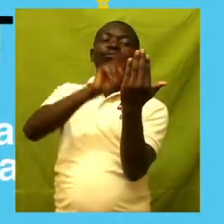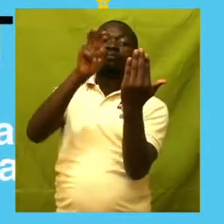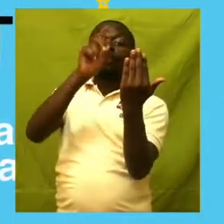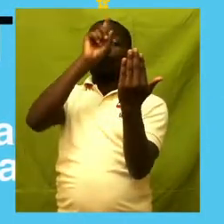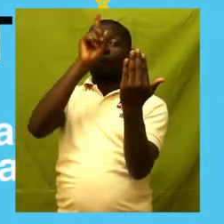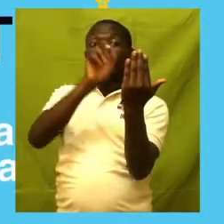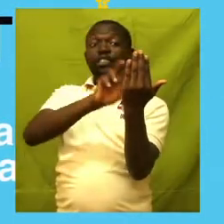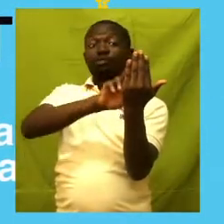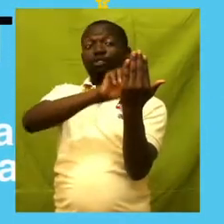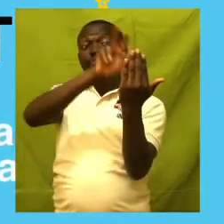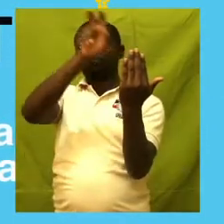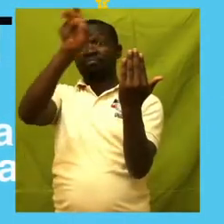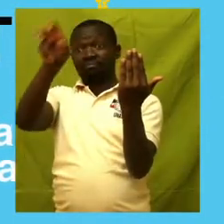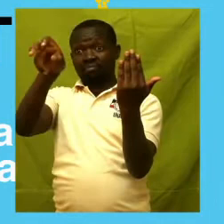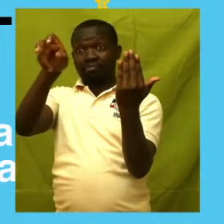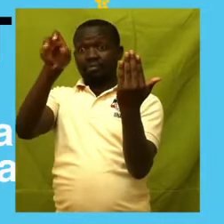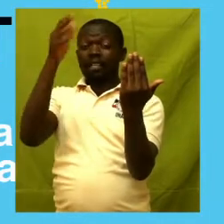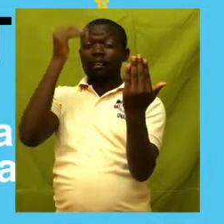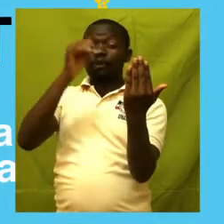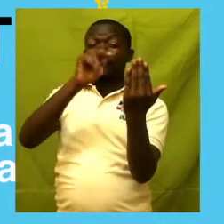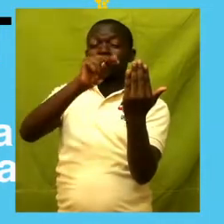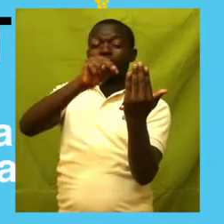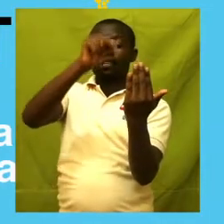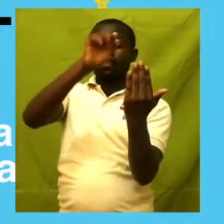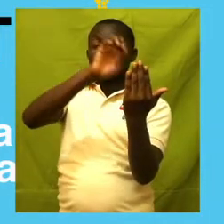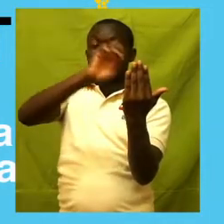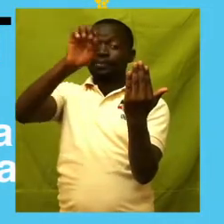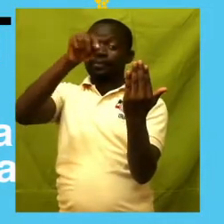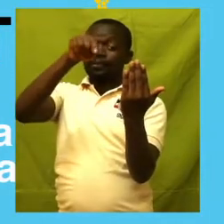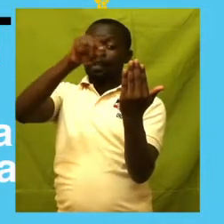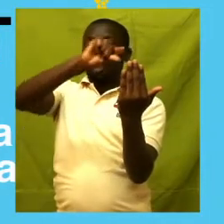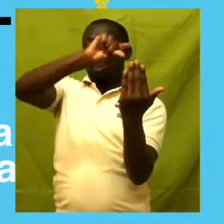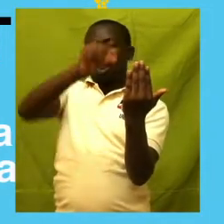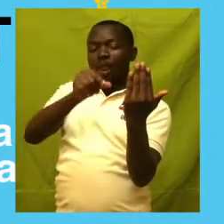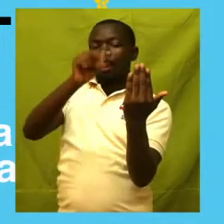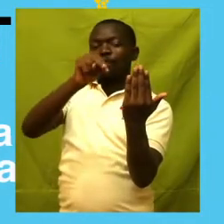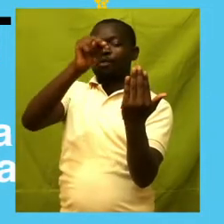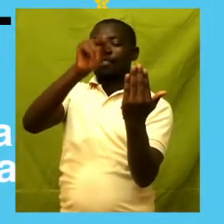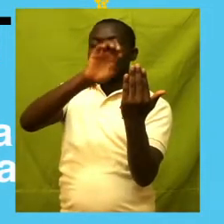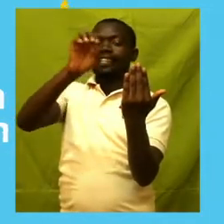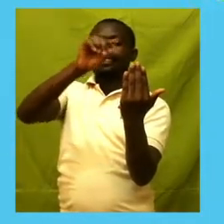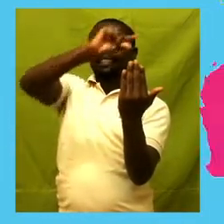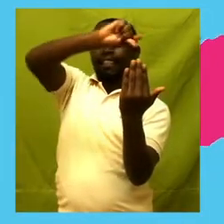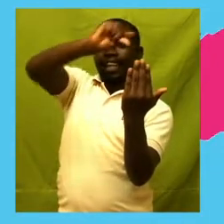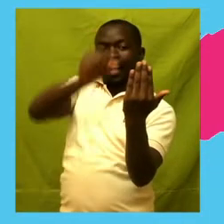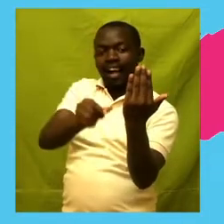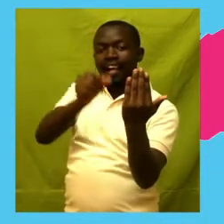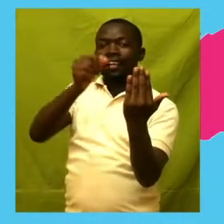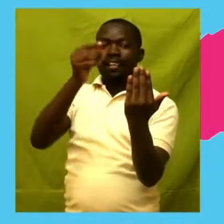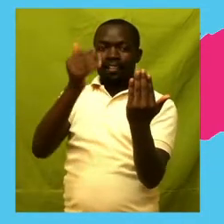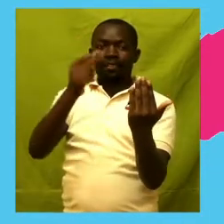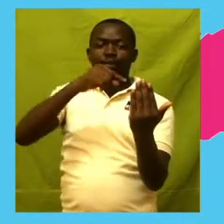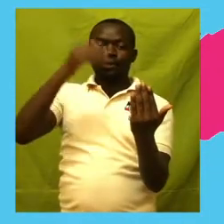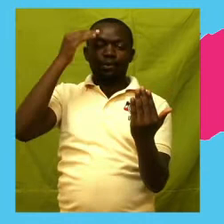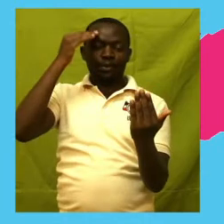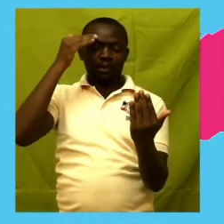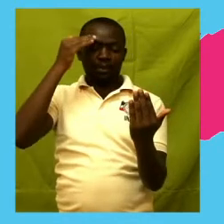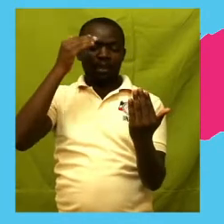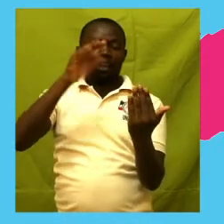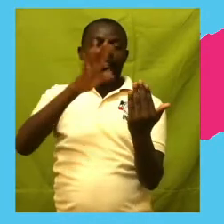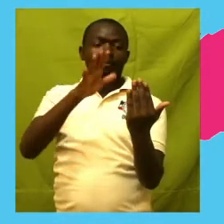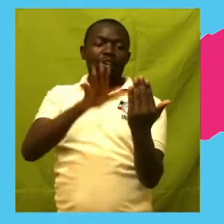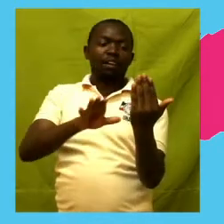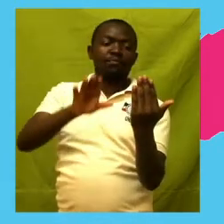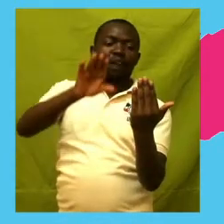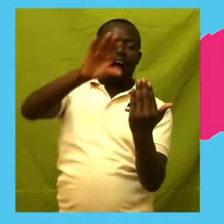washing Africa's northeastern coastline. So now we know the water bodies that surround